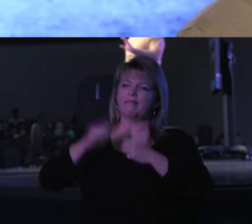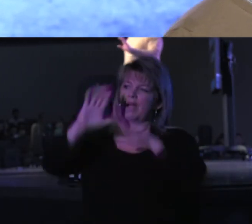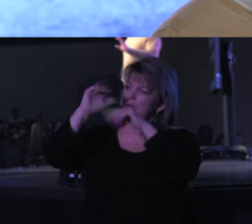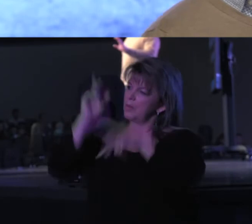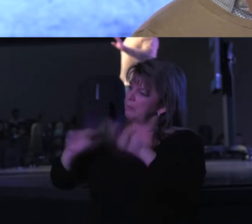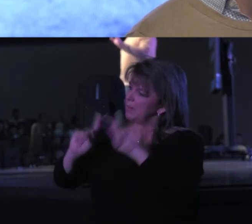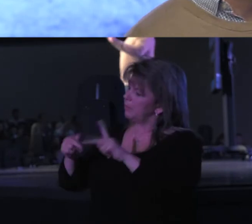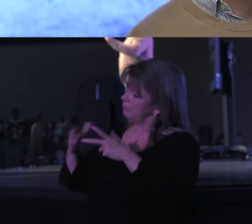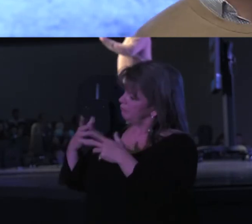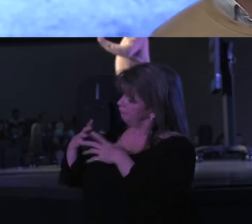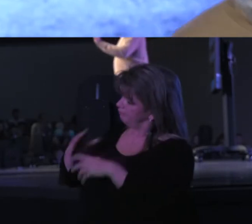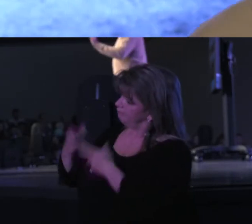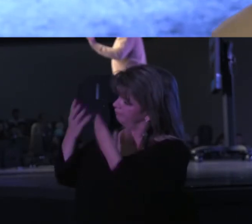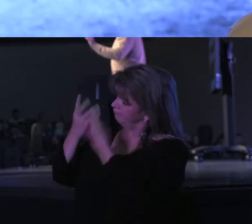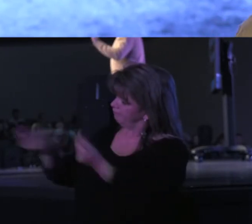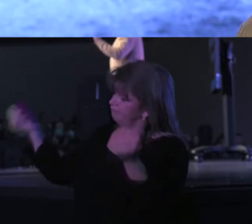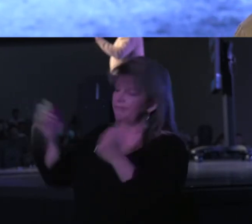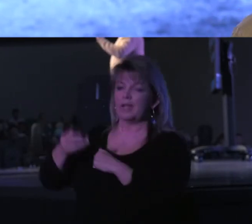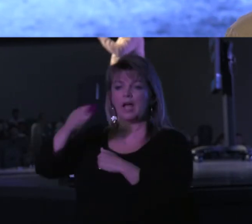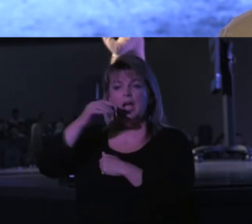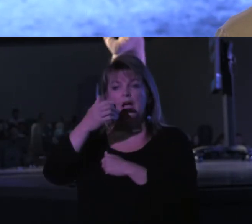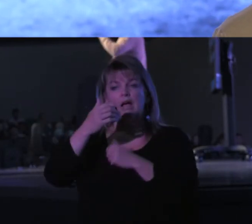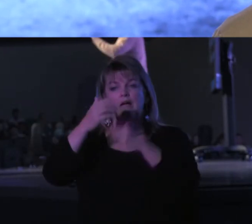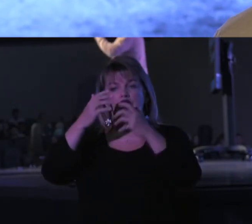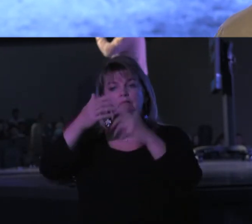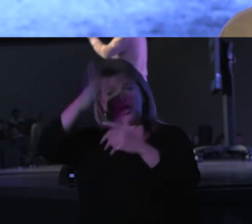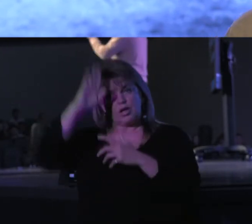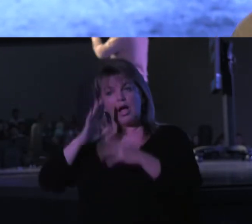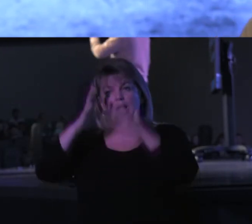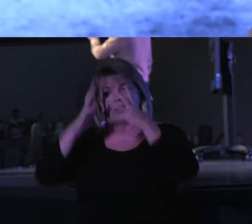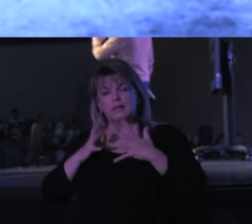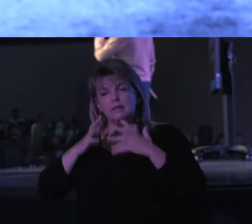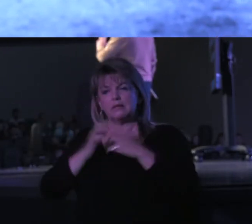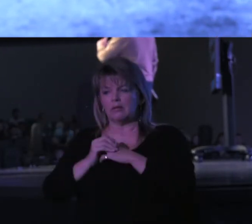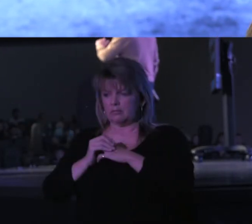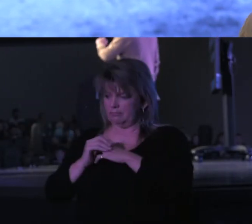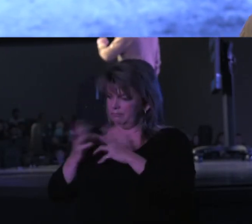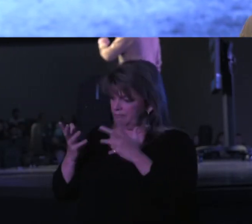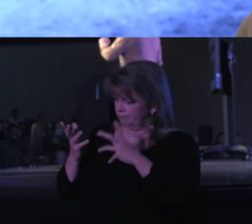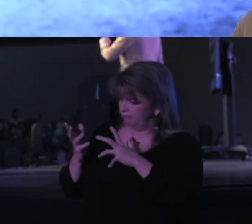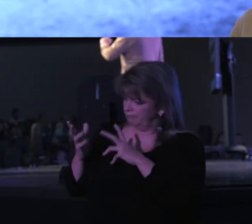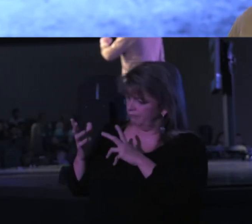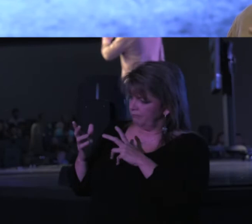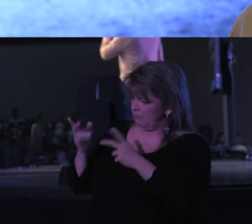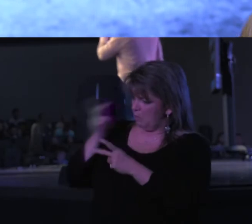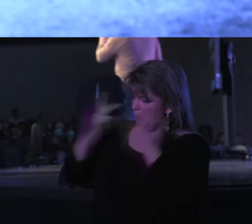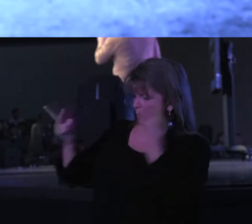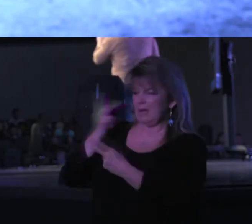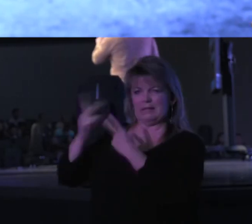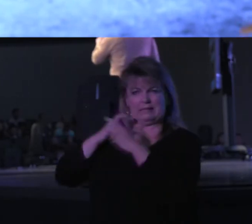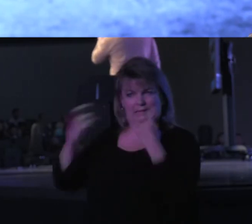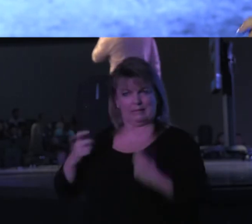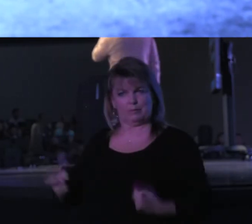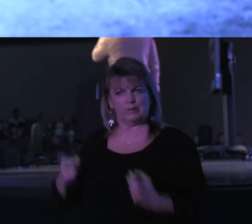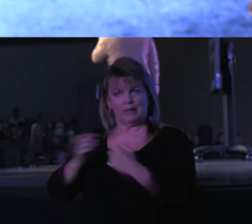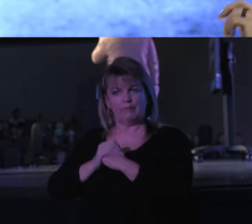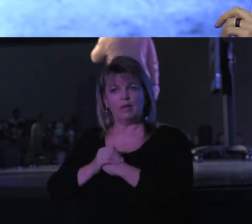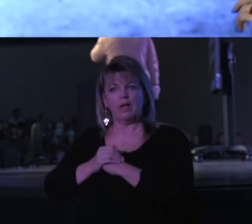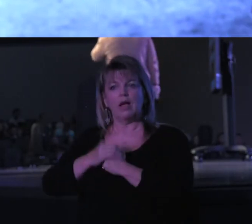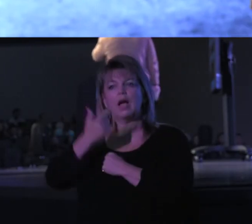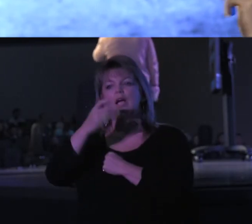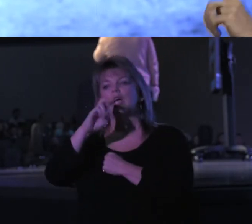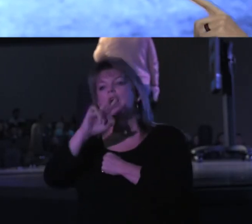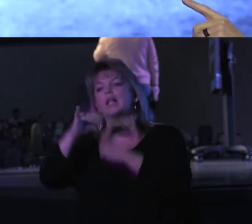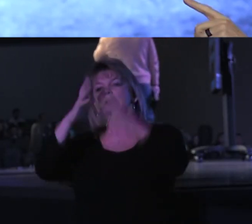No. Godly sorrow causes us to quickly discern what is sinful. Godly sorrow is the